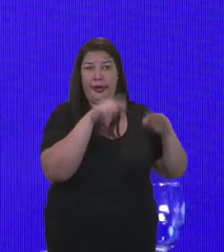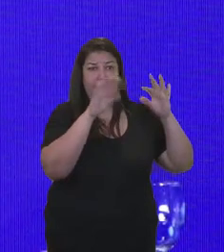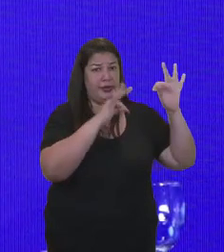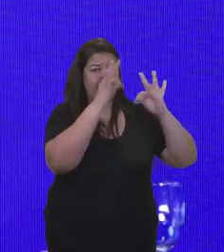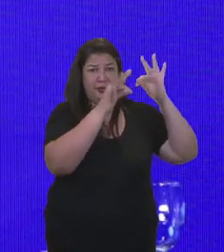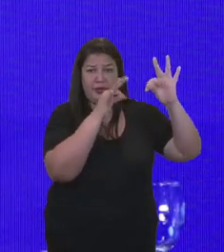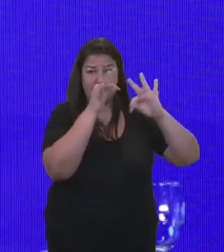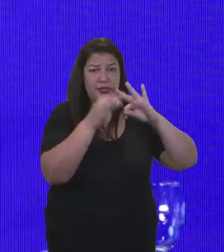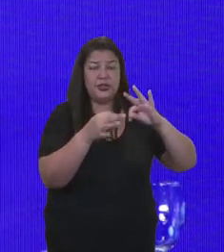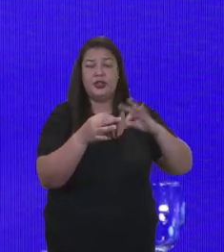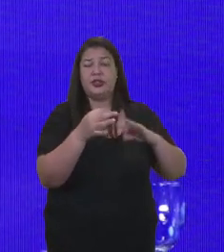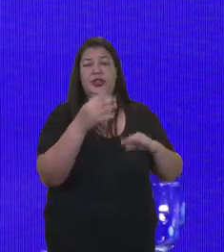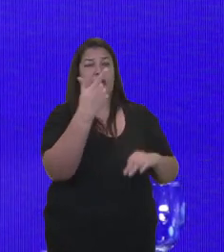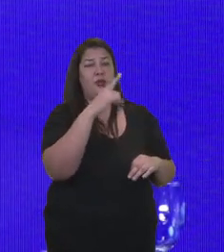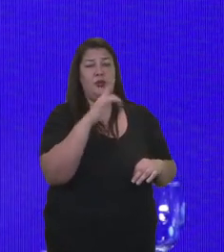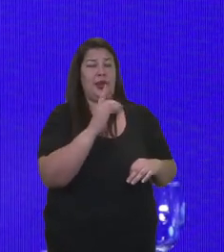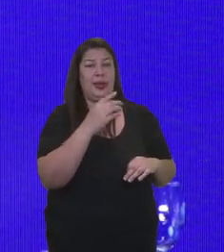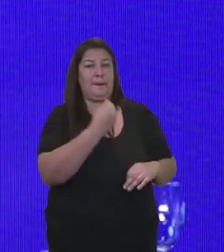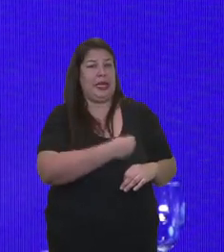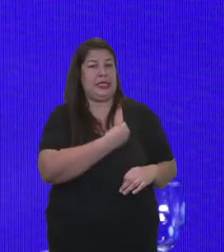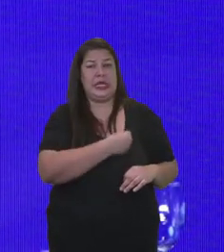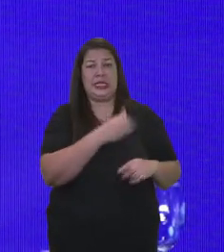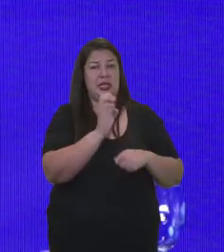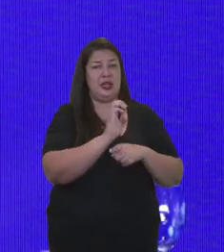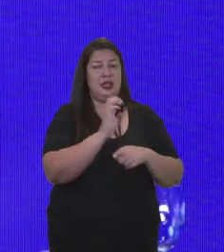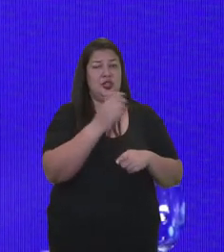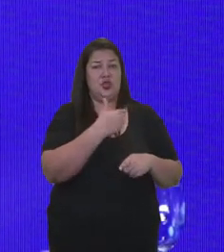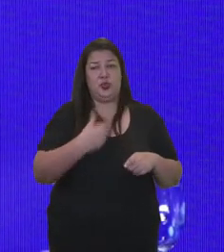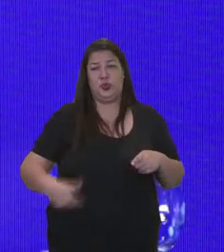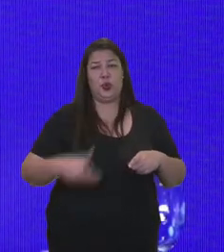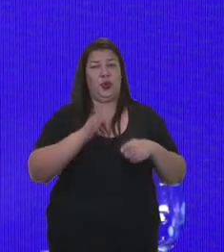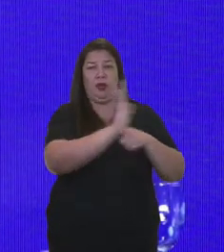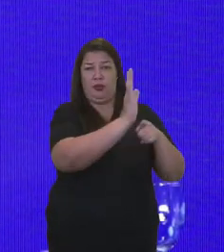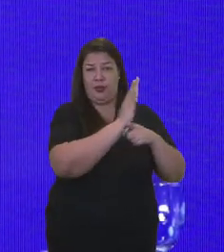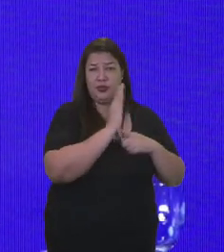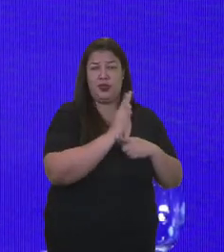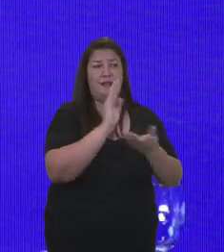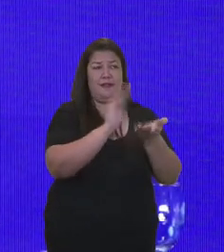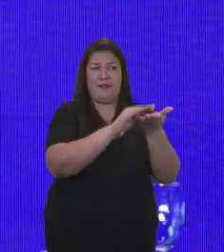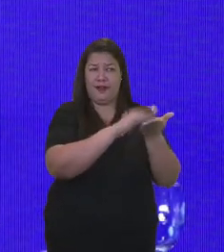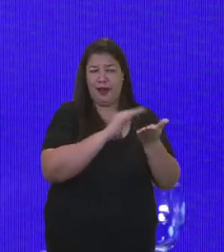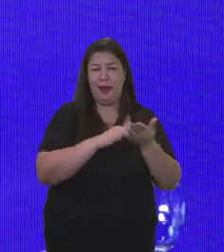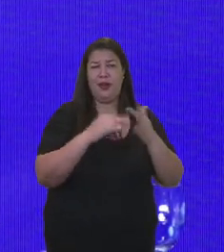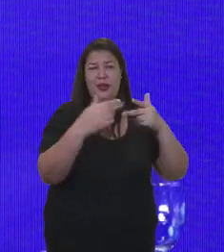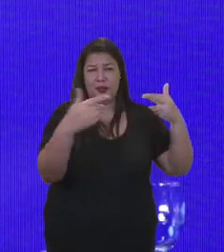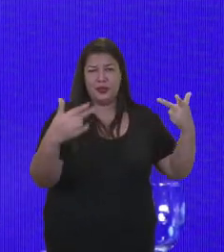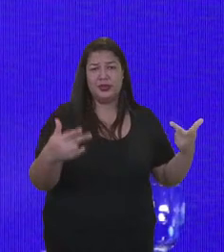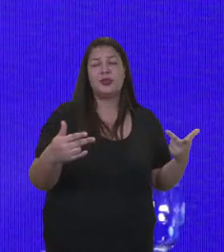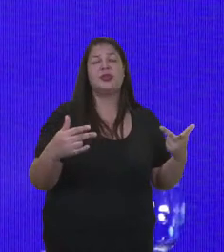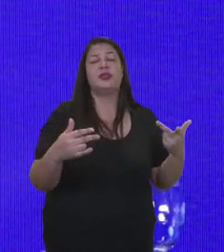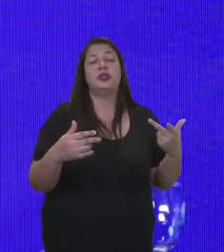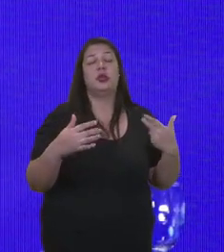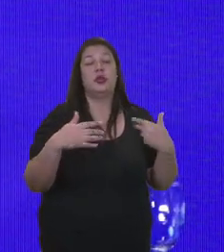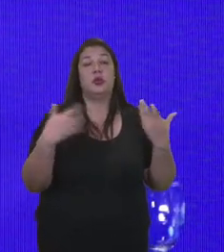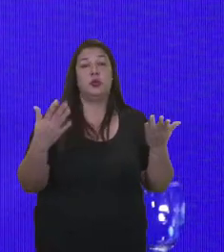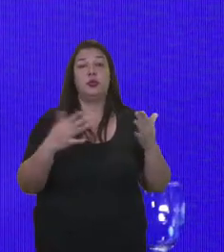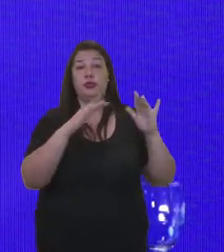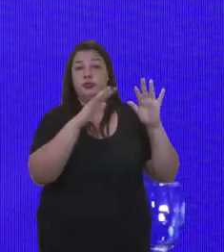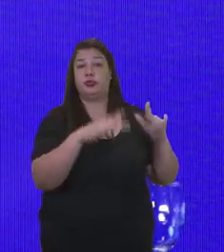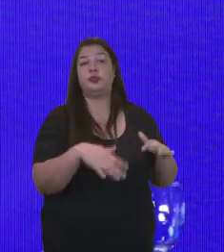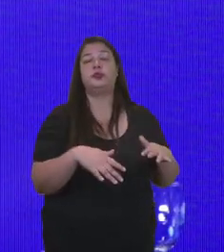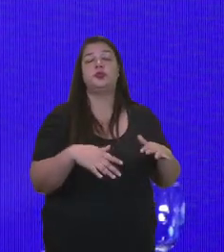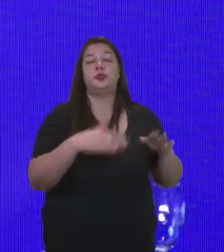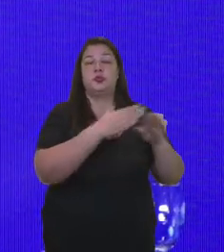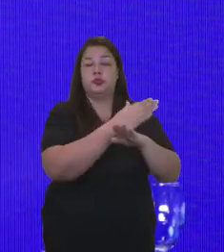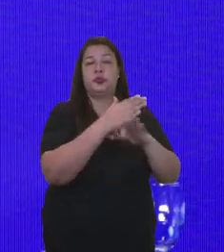territories which are not digitalized. There is no presence of the state. Every sort of service is lacking. And to be able